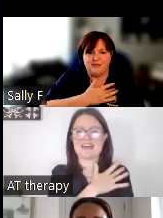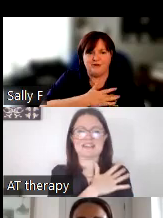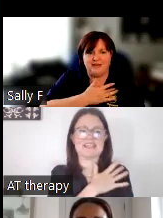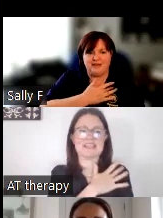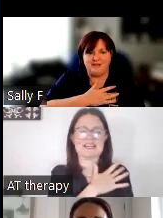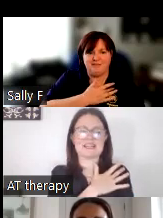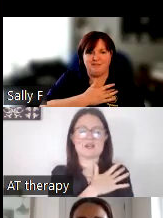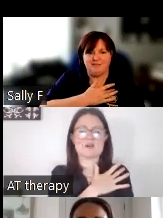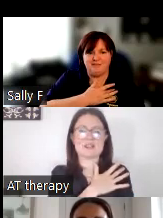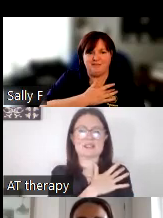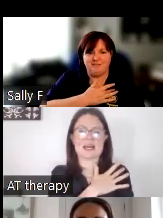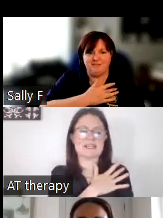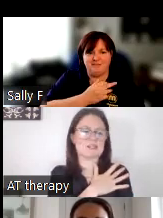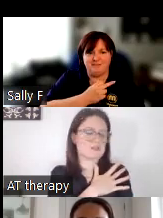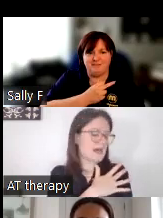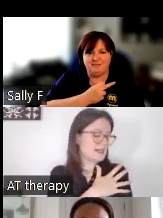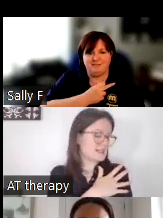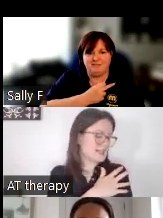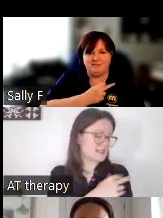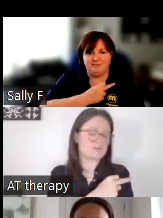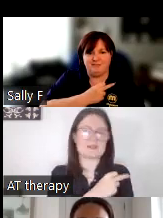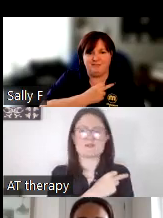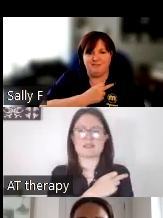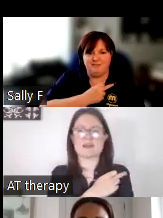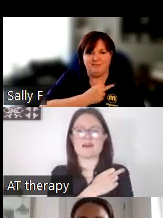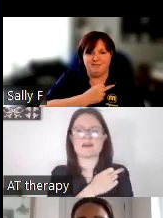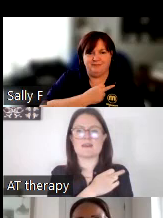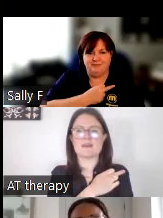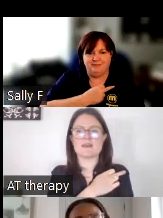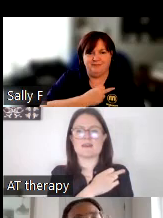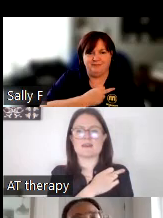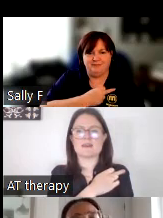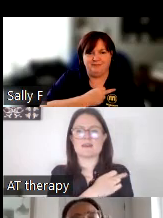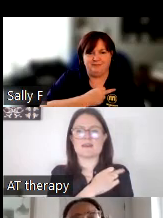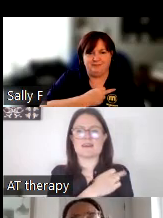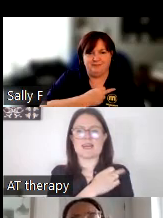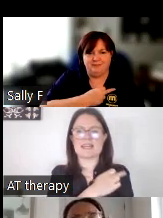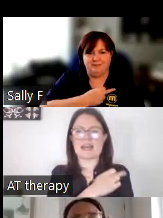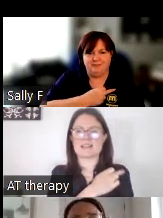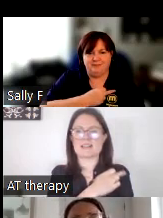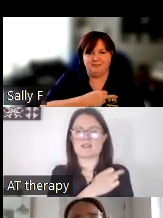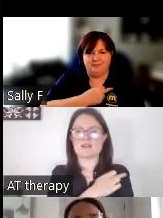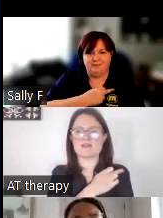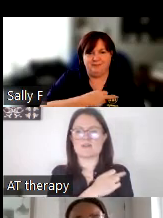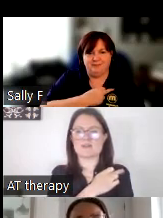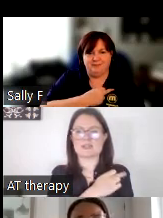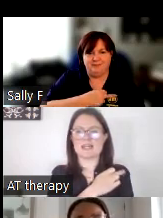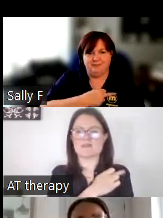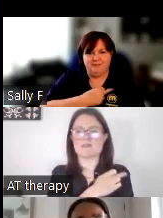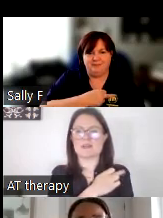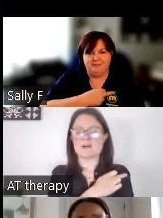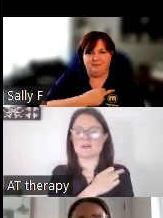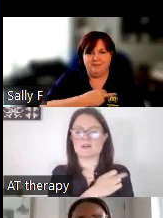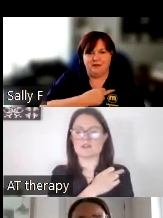And then the other sign is just isolating this middle finger. And again, just